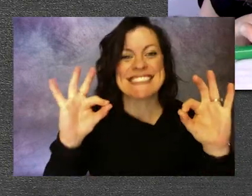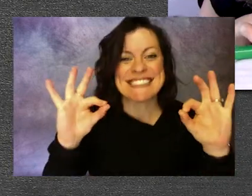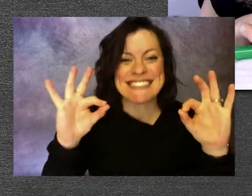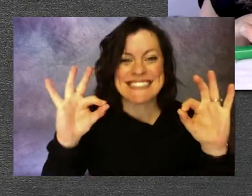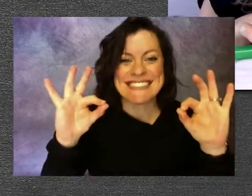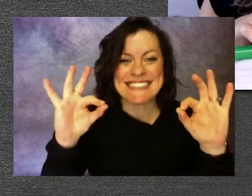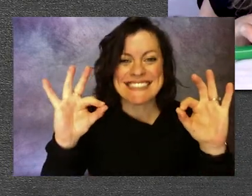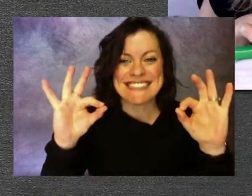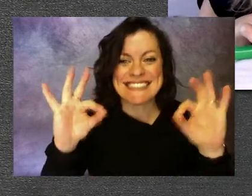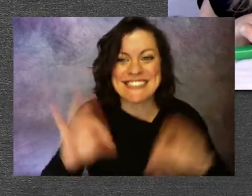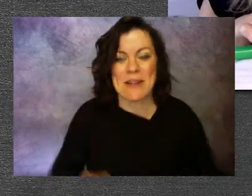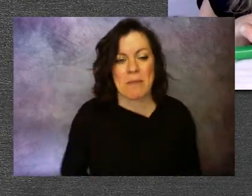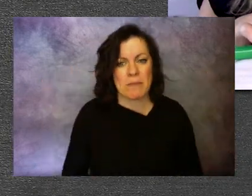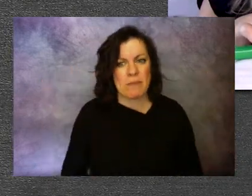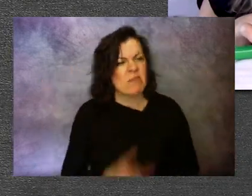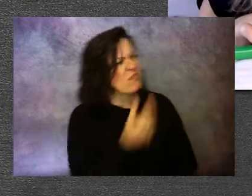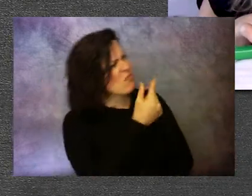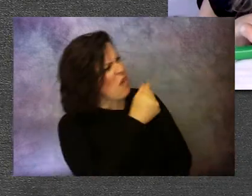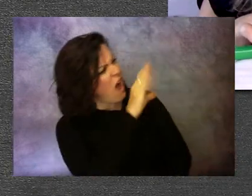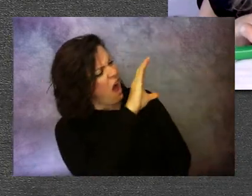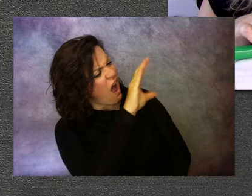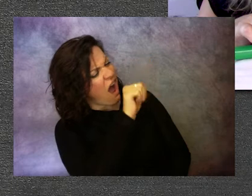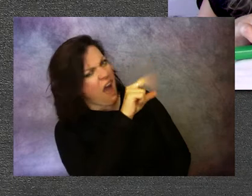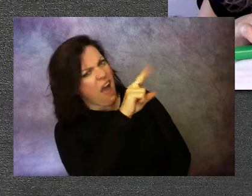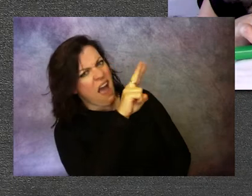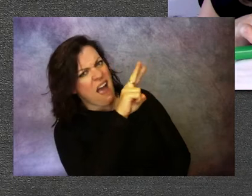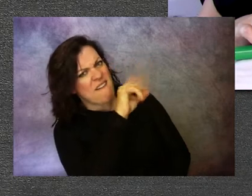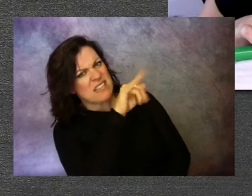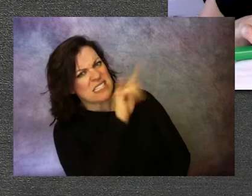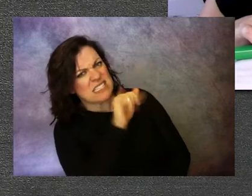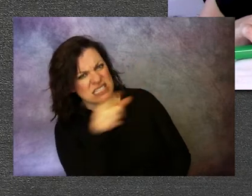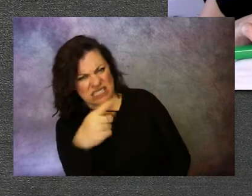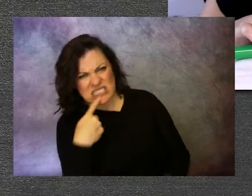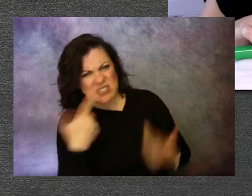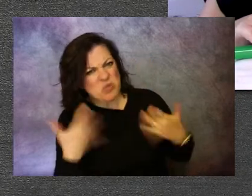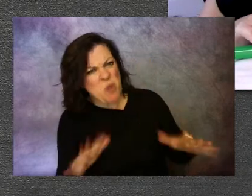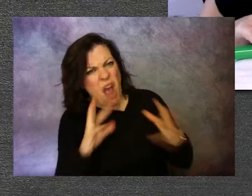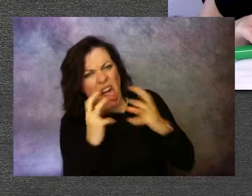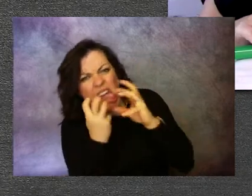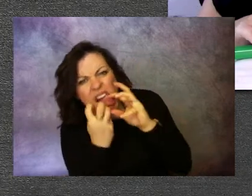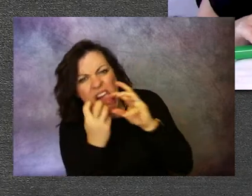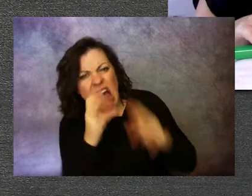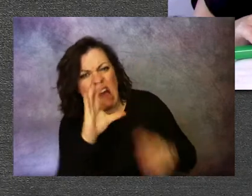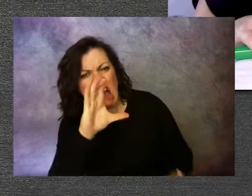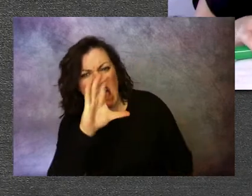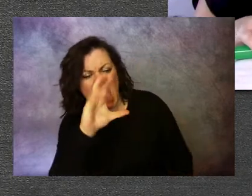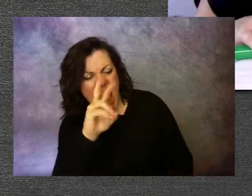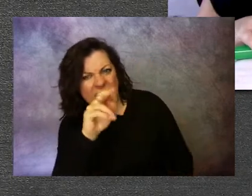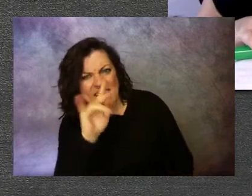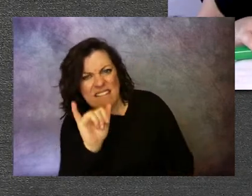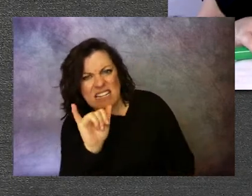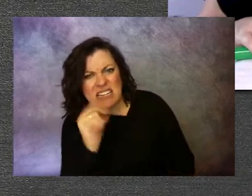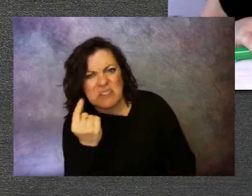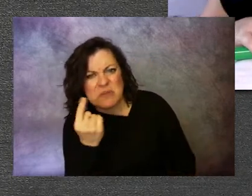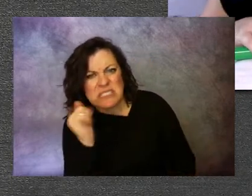Oh, cavities? What are cavities? Oh, good question,